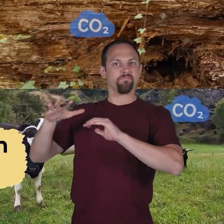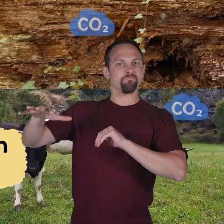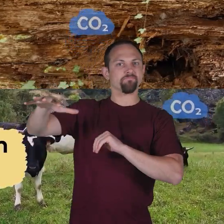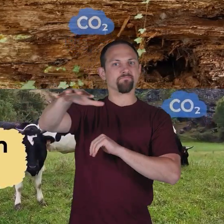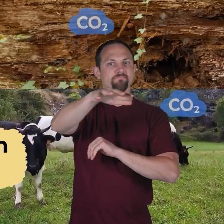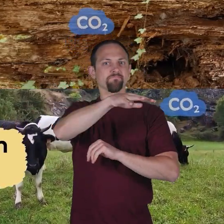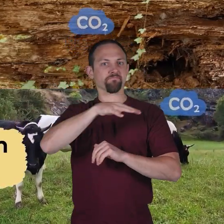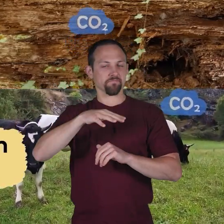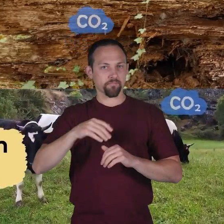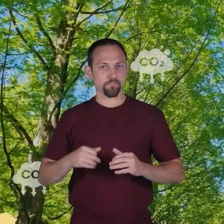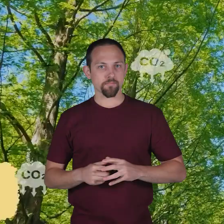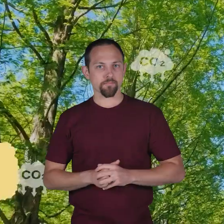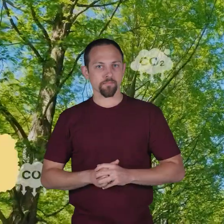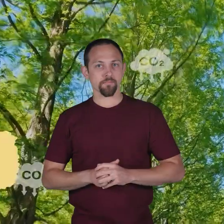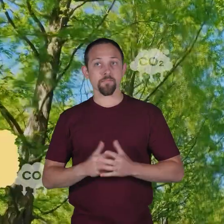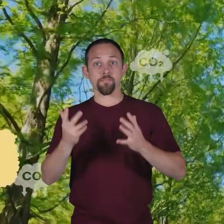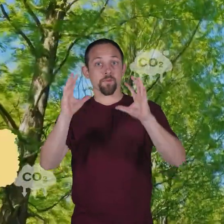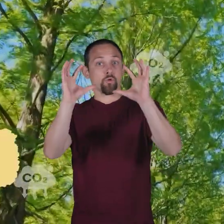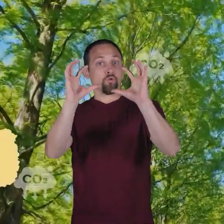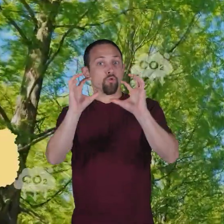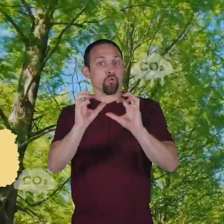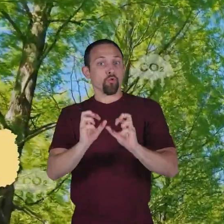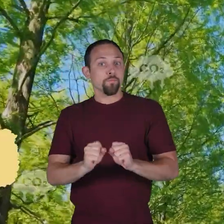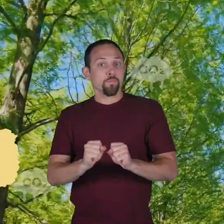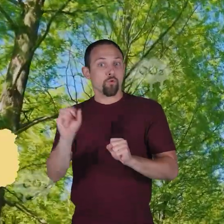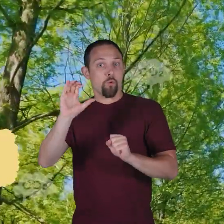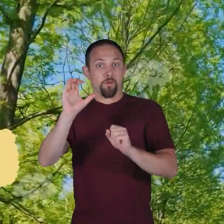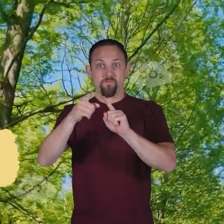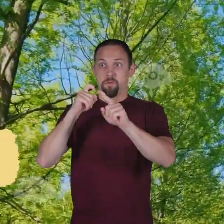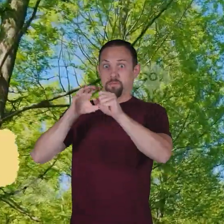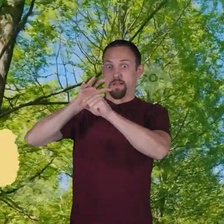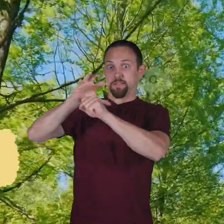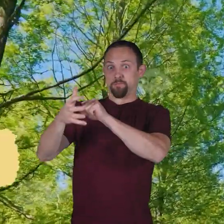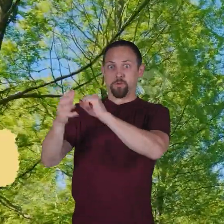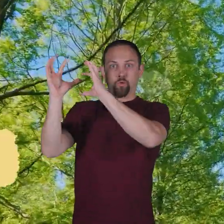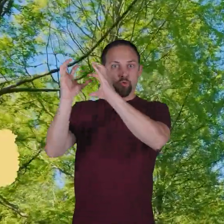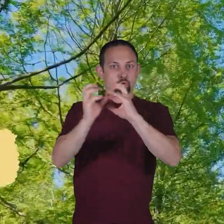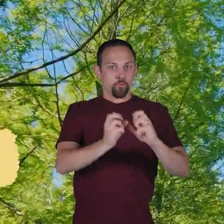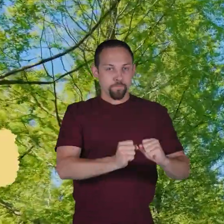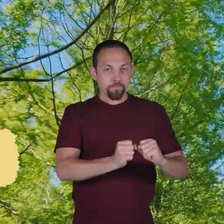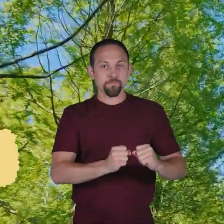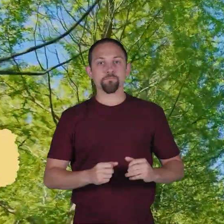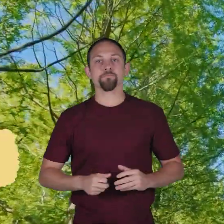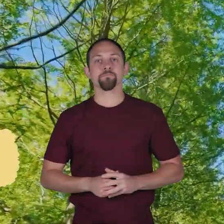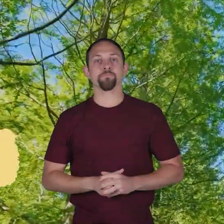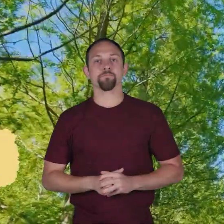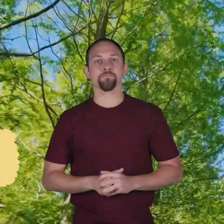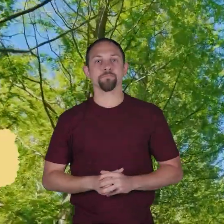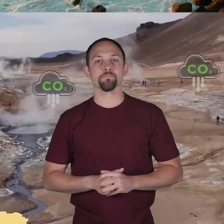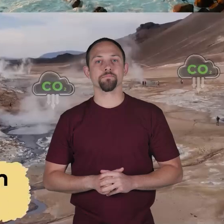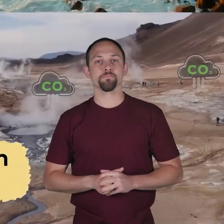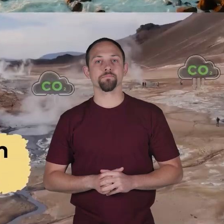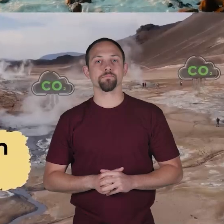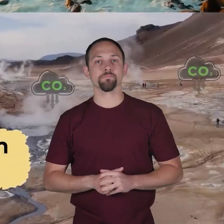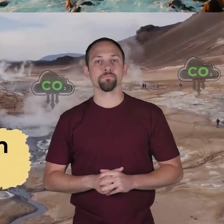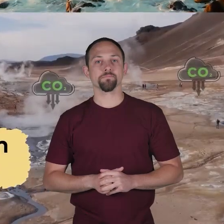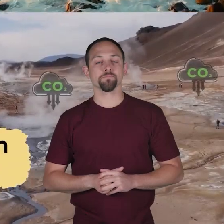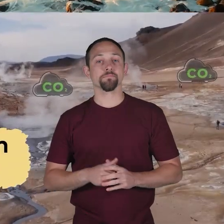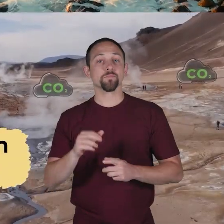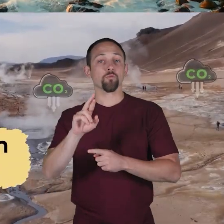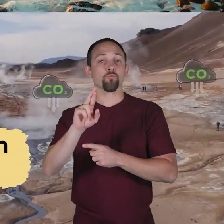the atmosphere sinks which absorb carbon from the atmosphere and